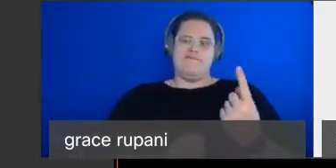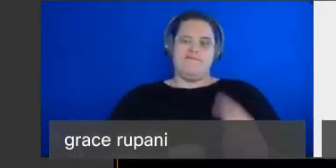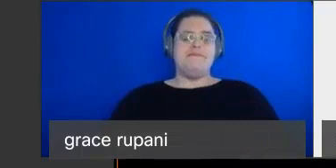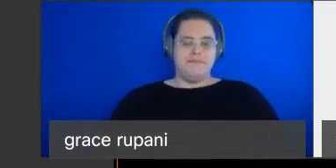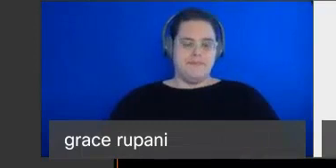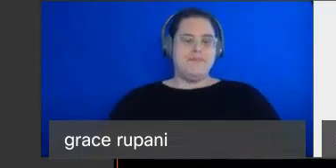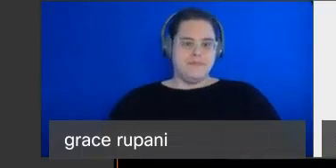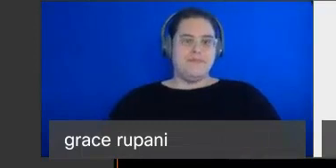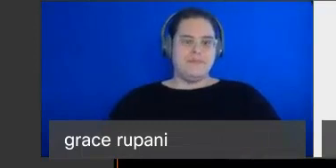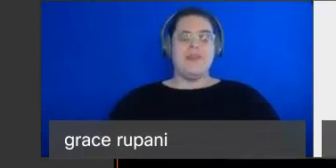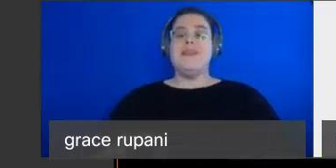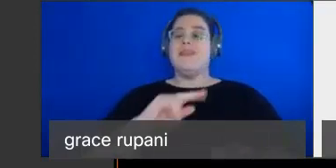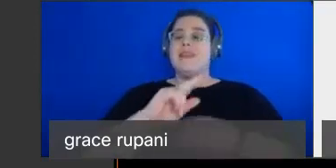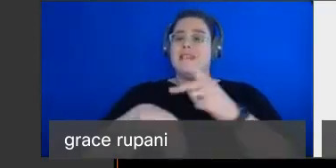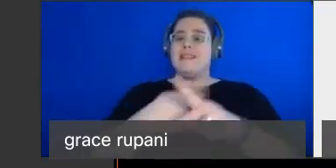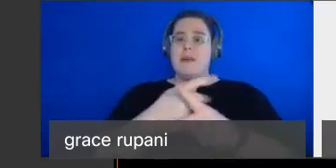By placement type,